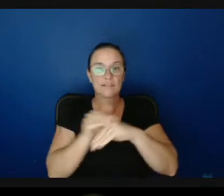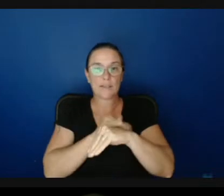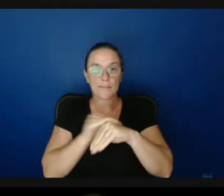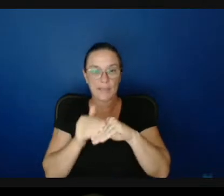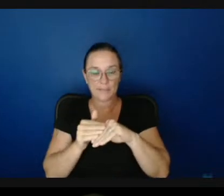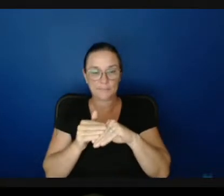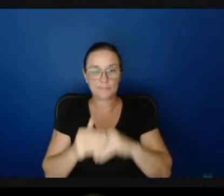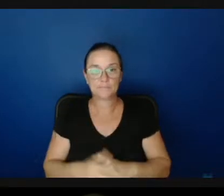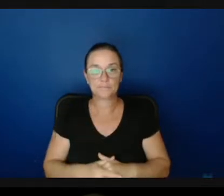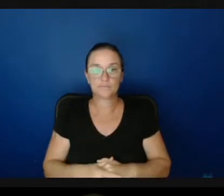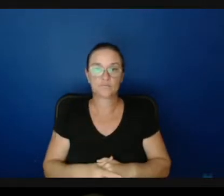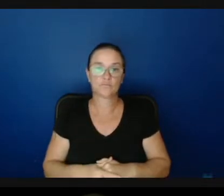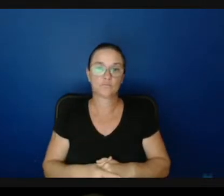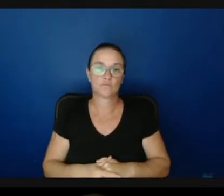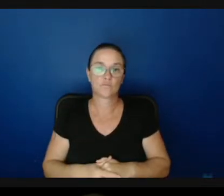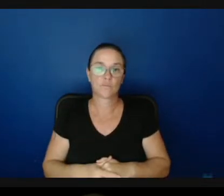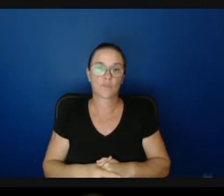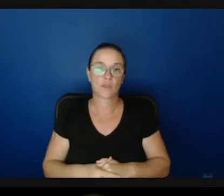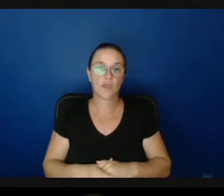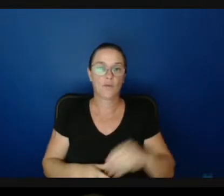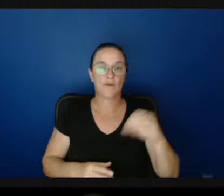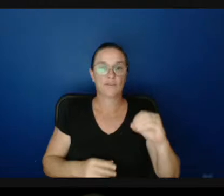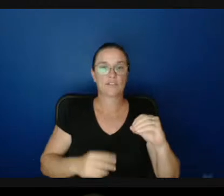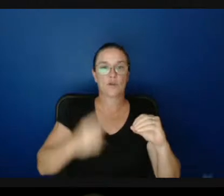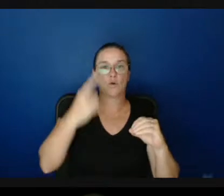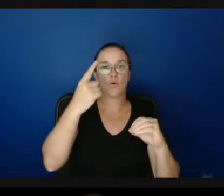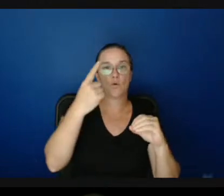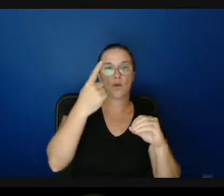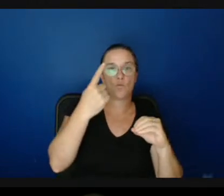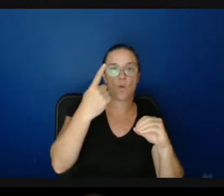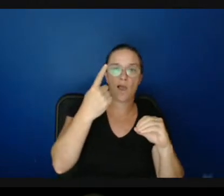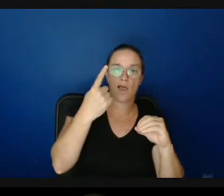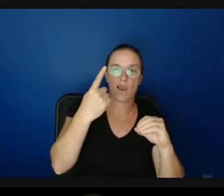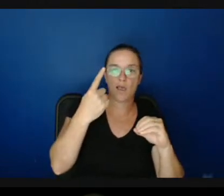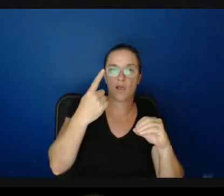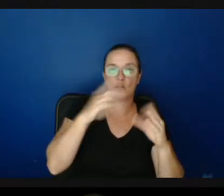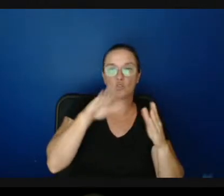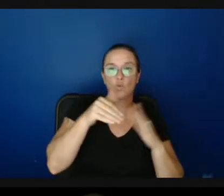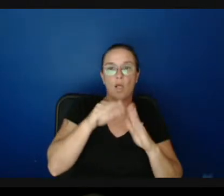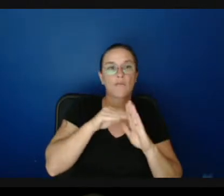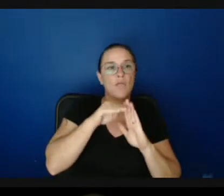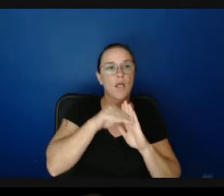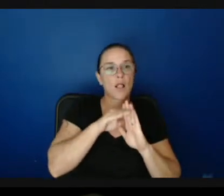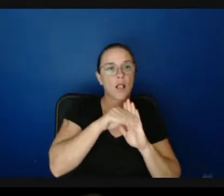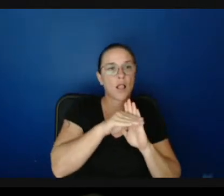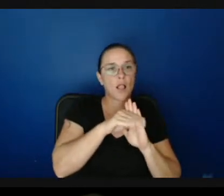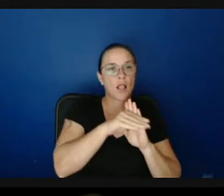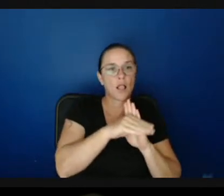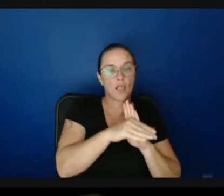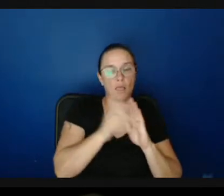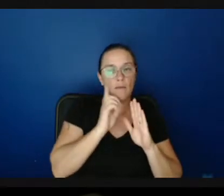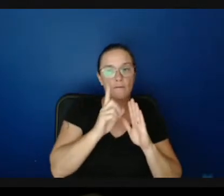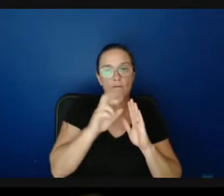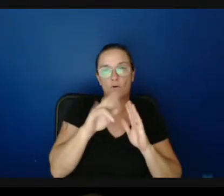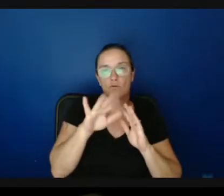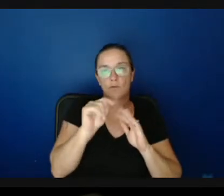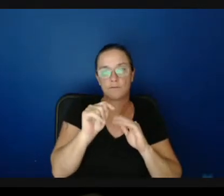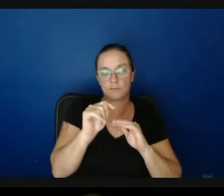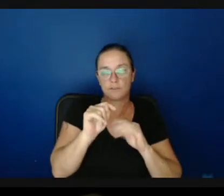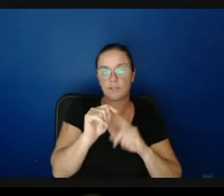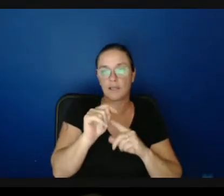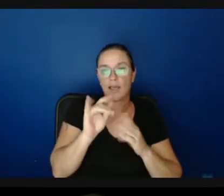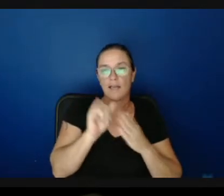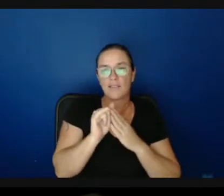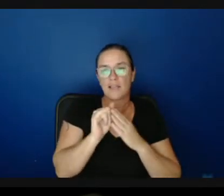looking at, this is 0, this is 1 microradian. So all these little wiggles on the green line at the rift zone are all just a fraction